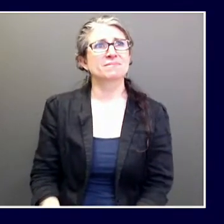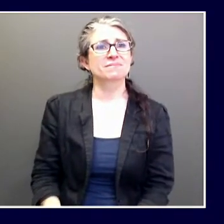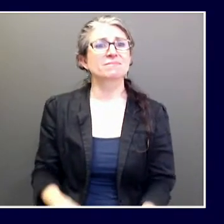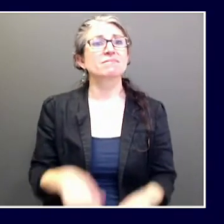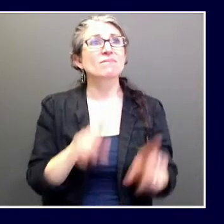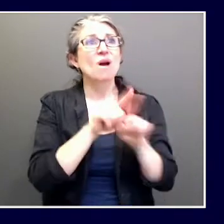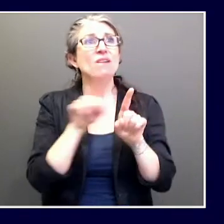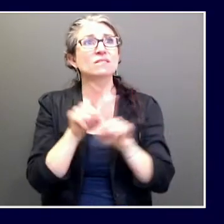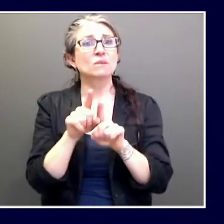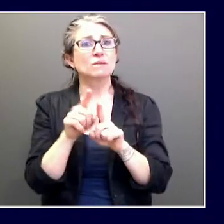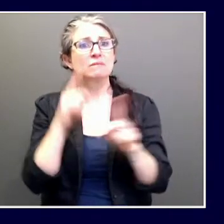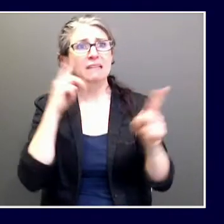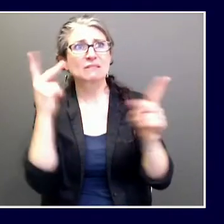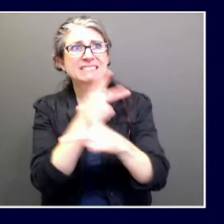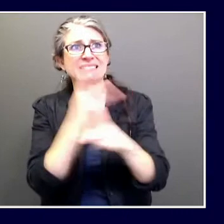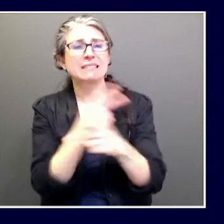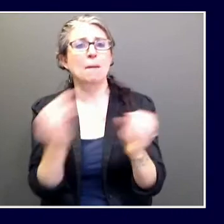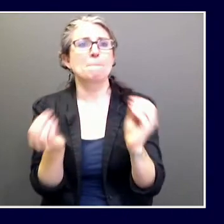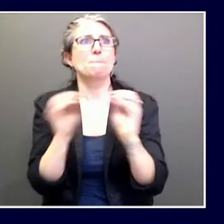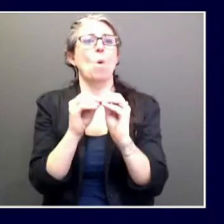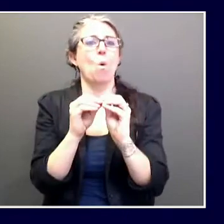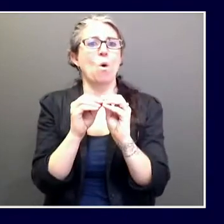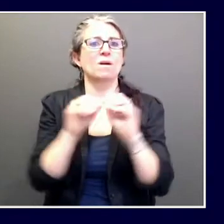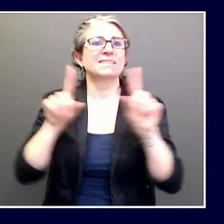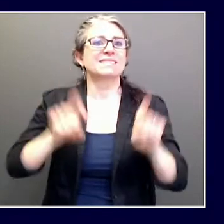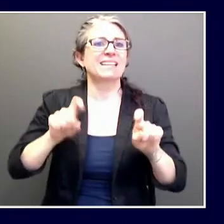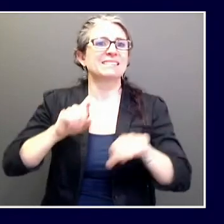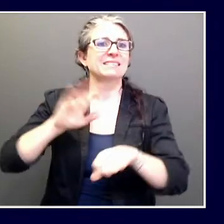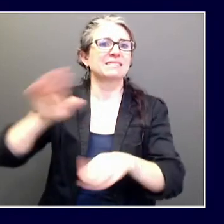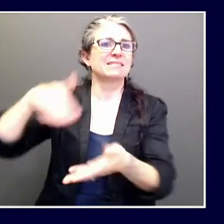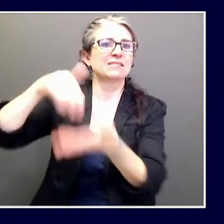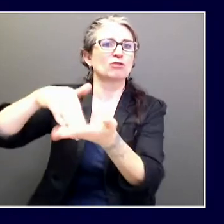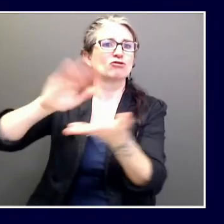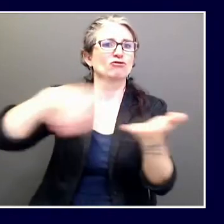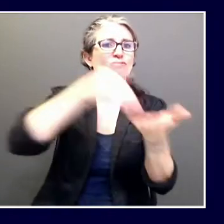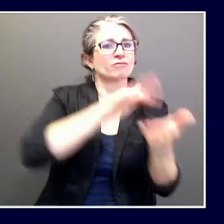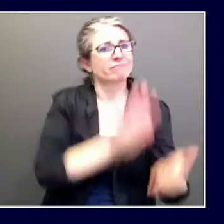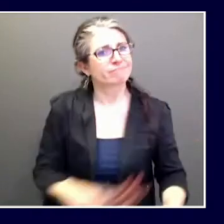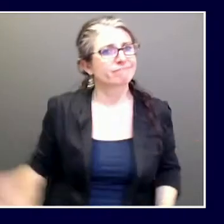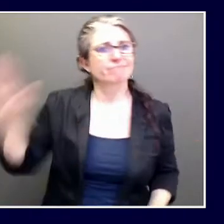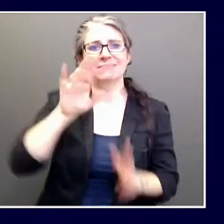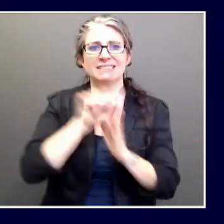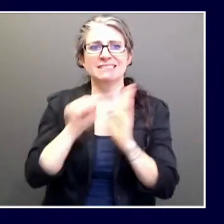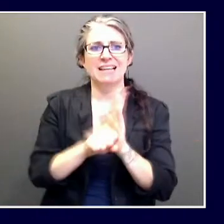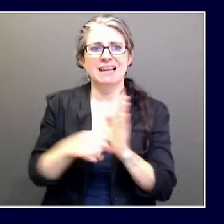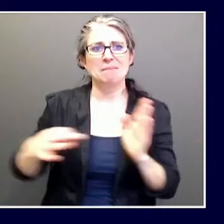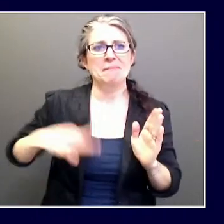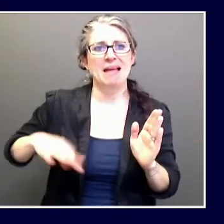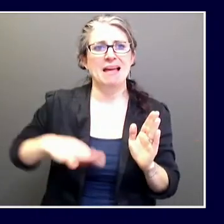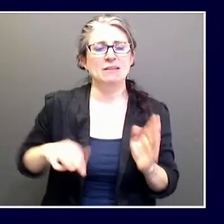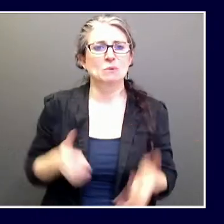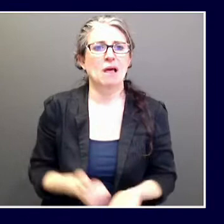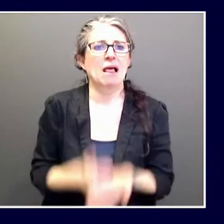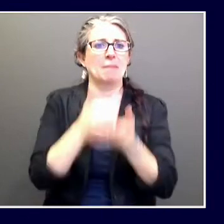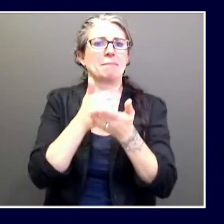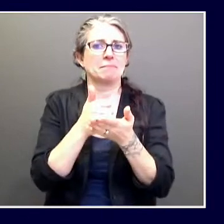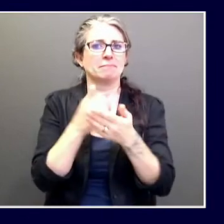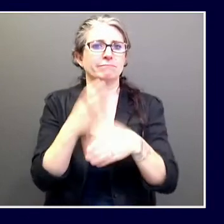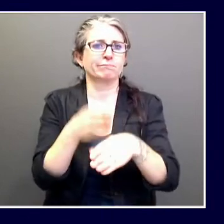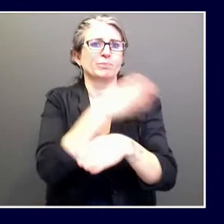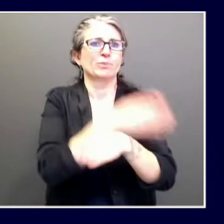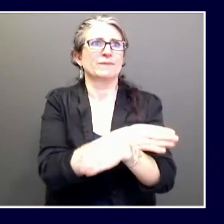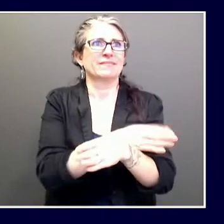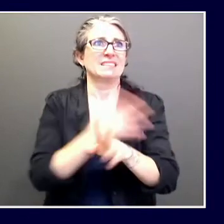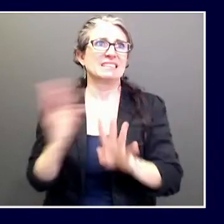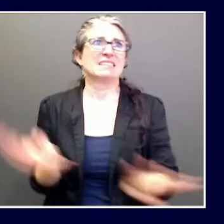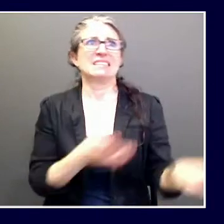for different places across the state, outbreak settings, things of that nature. Testing and testing access remains a challenge